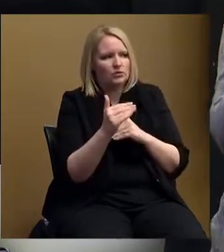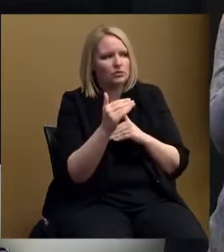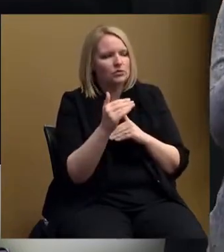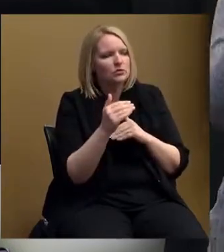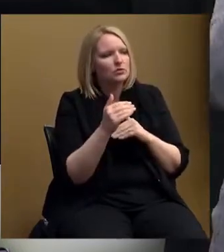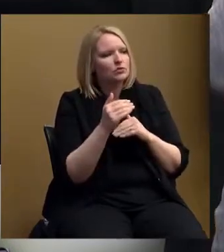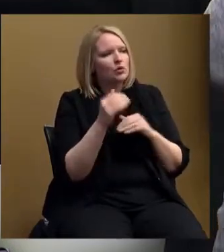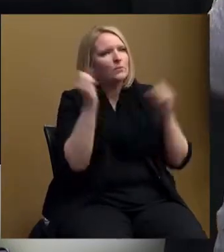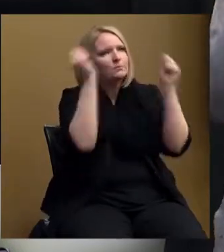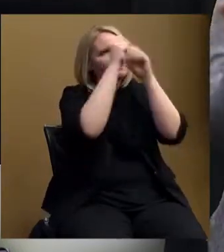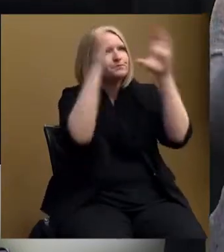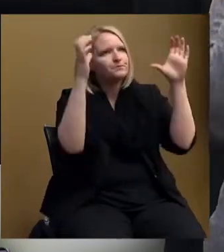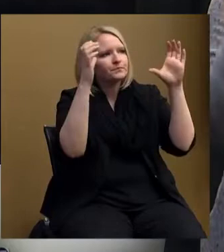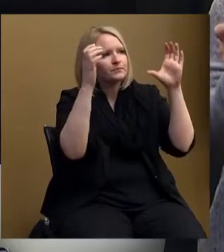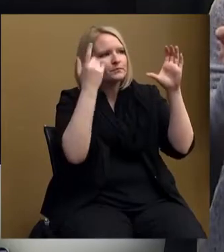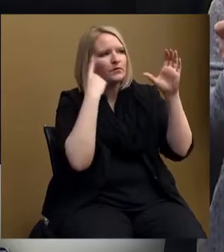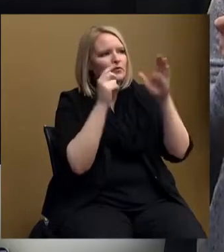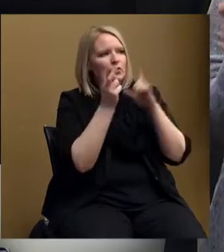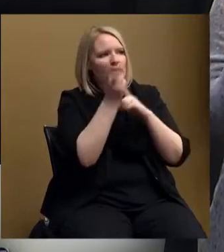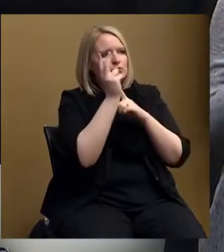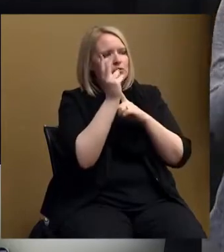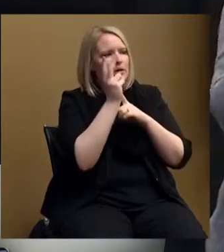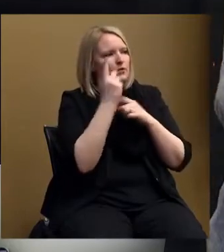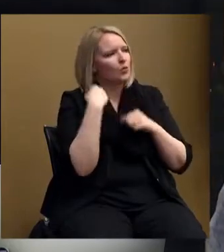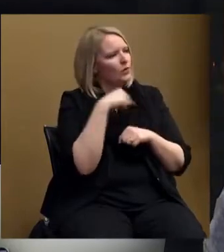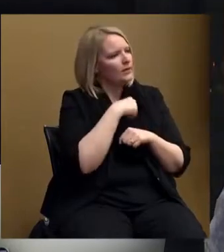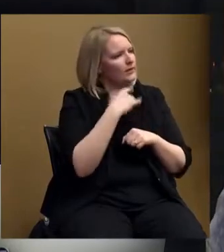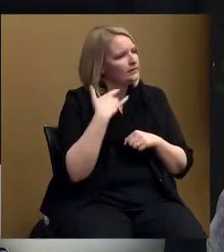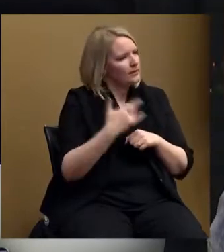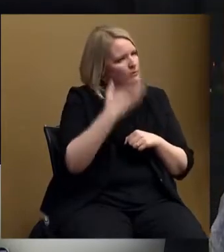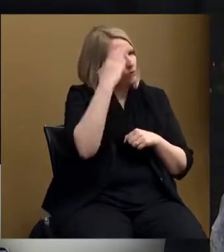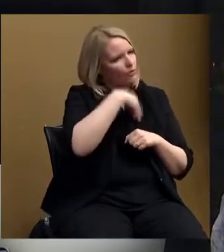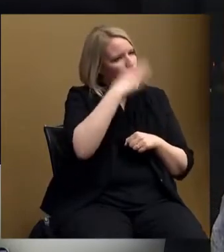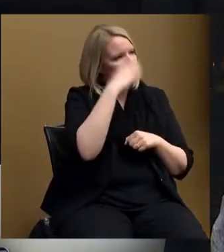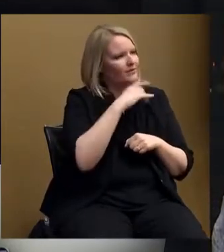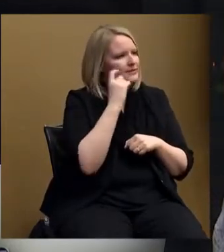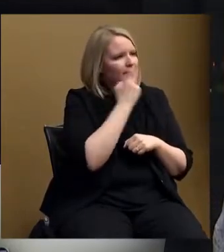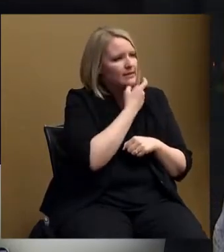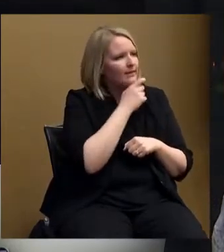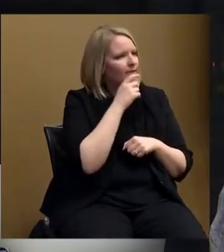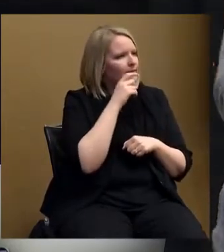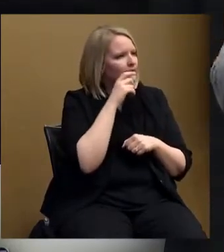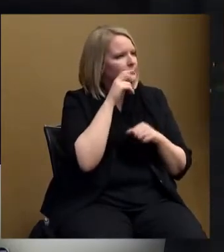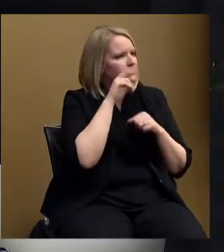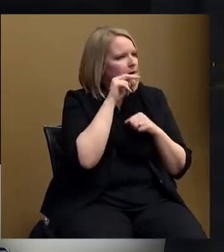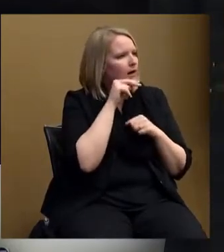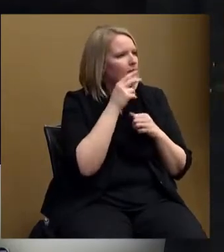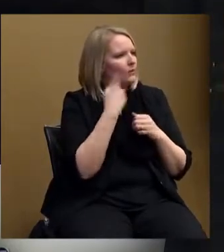envision that for 2 seconds, oh my goodness, bless their hearts, right?